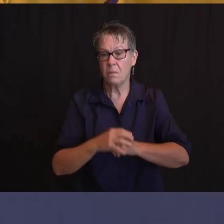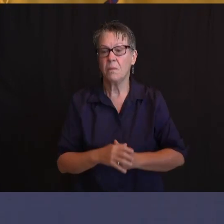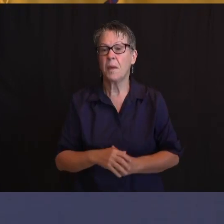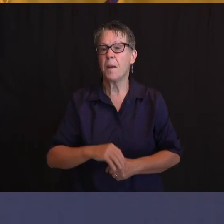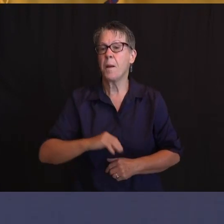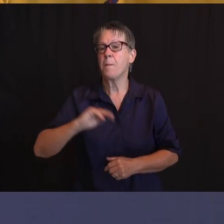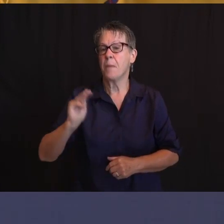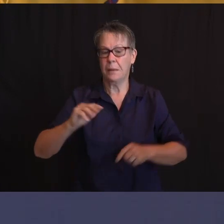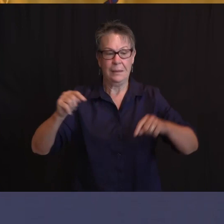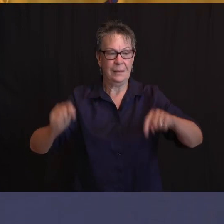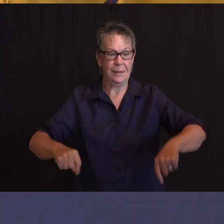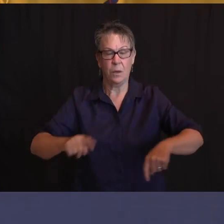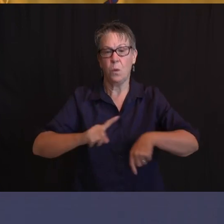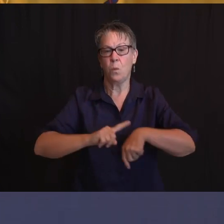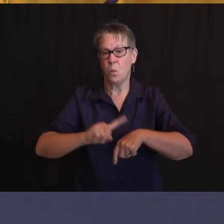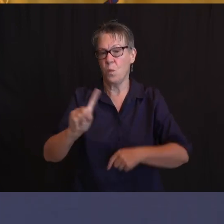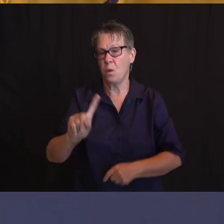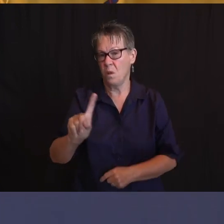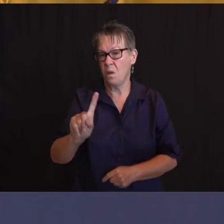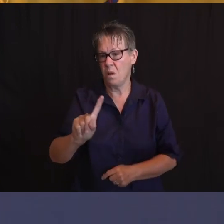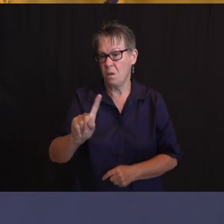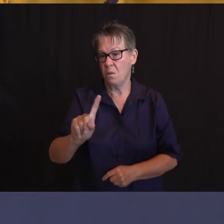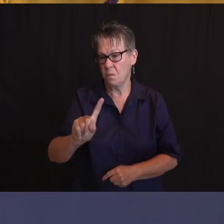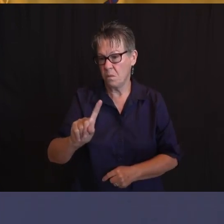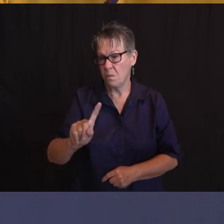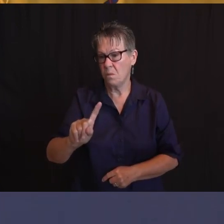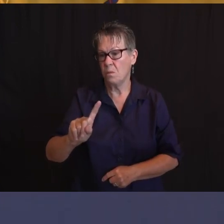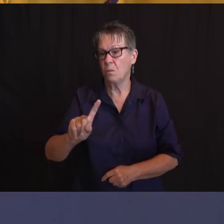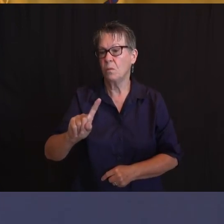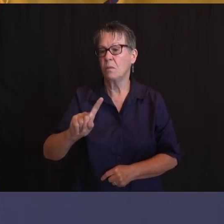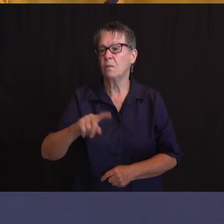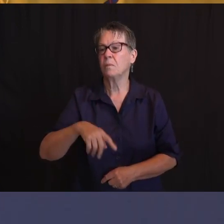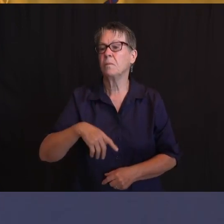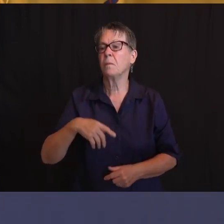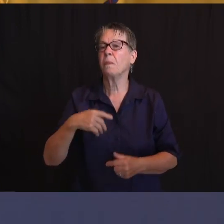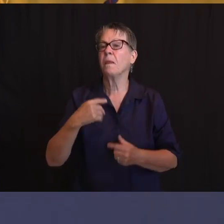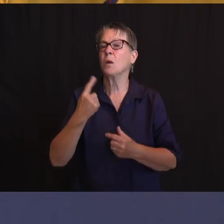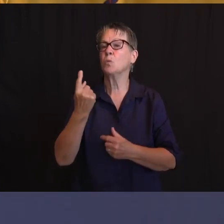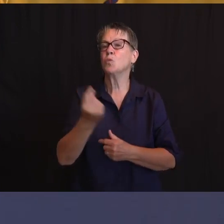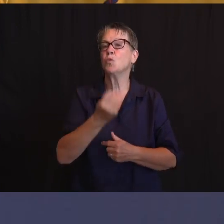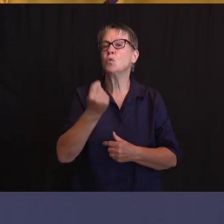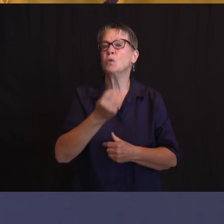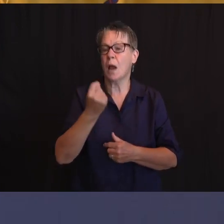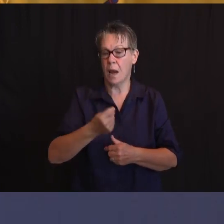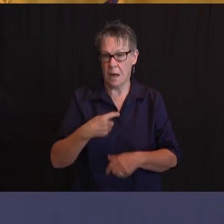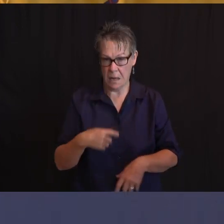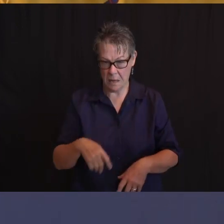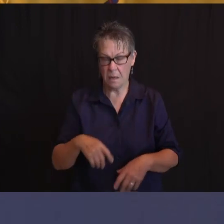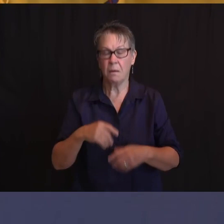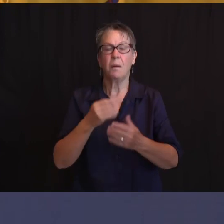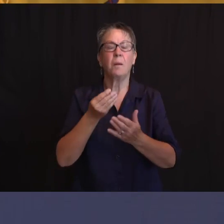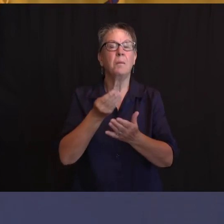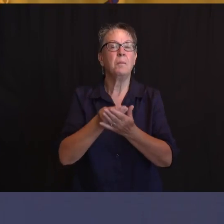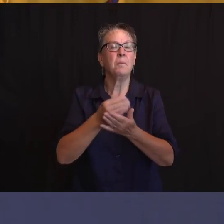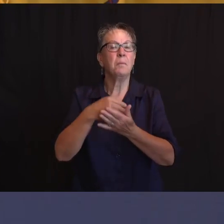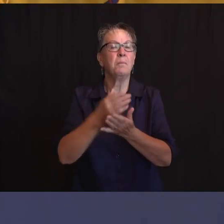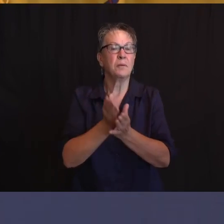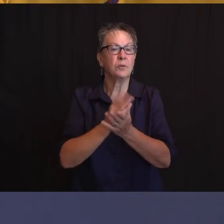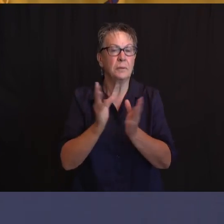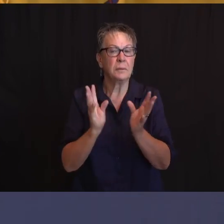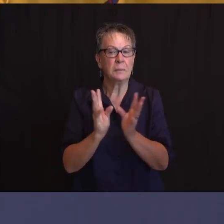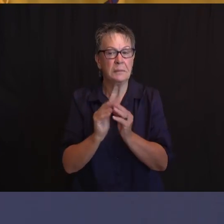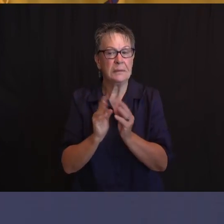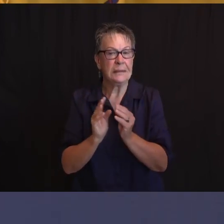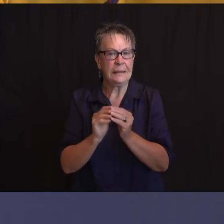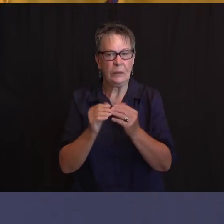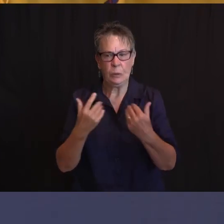And we've got the budget on Tuesday, so it'll be a busy week. I'm going to mask up here if that's okay with everybody.